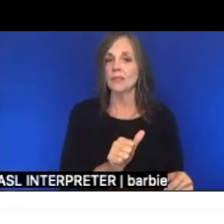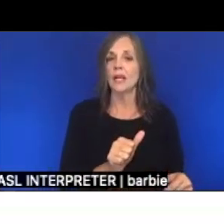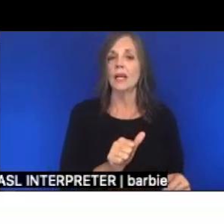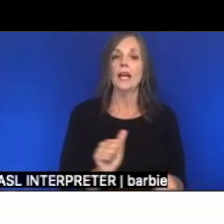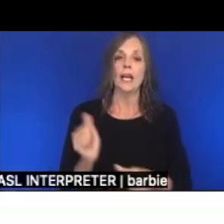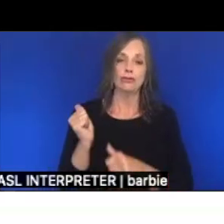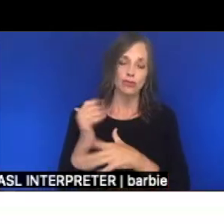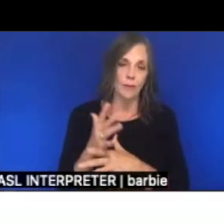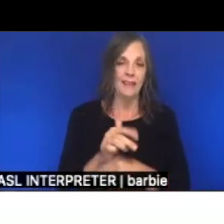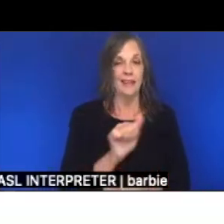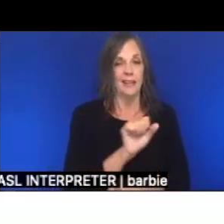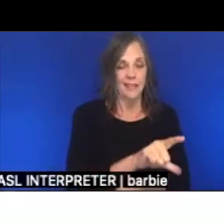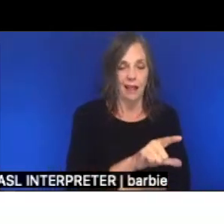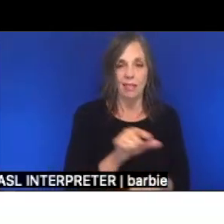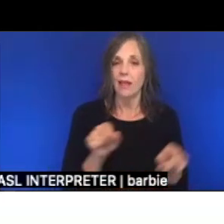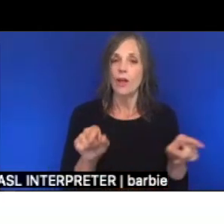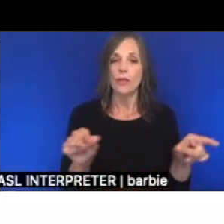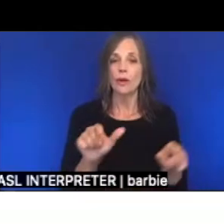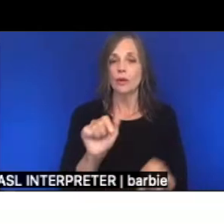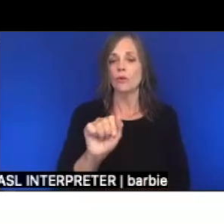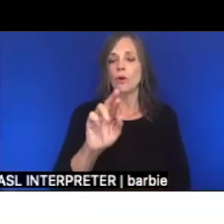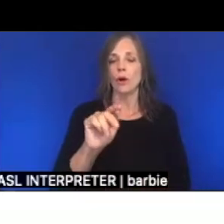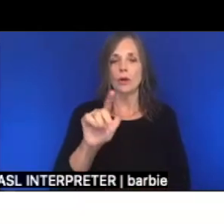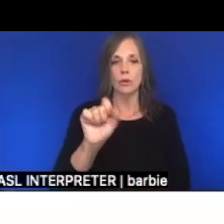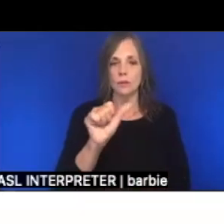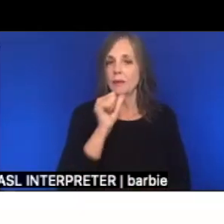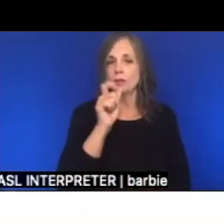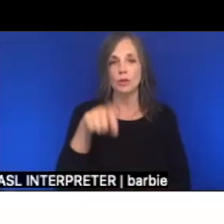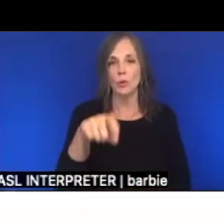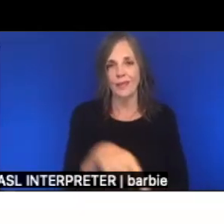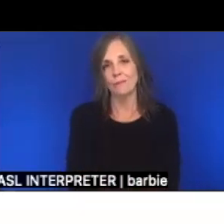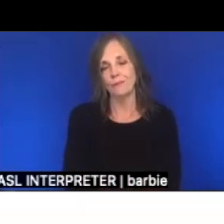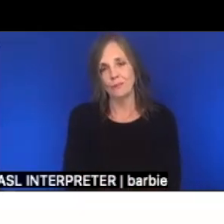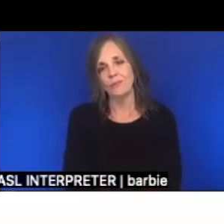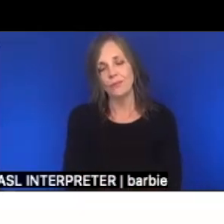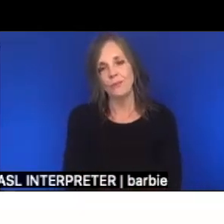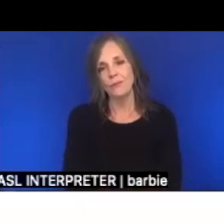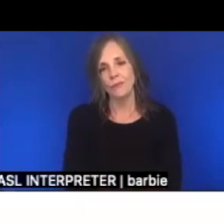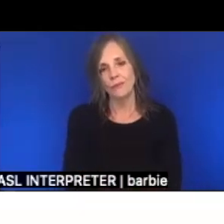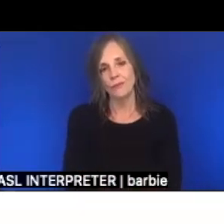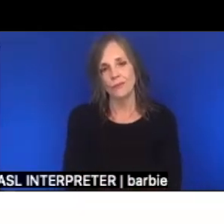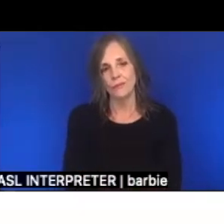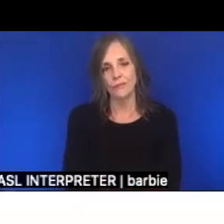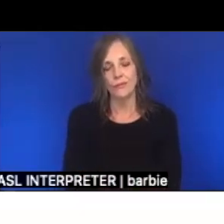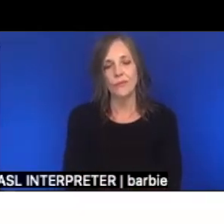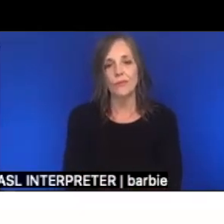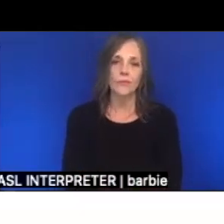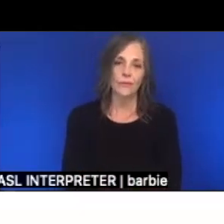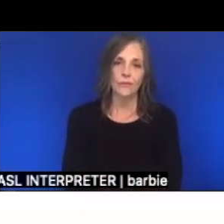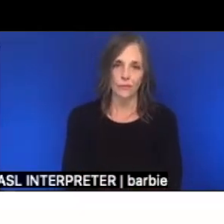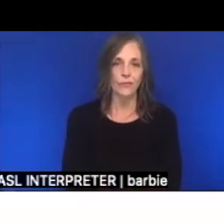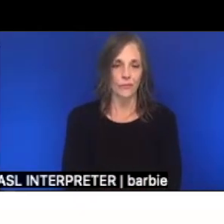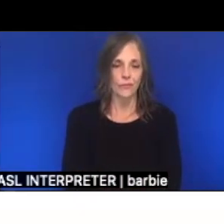are no articles because they are not needed. So each language,